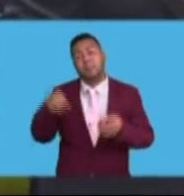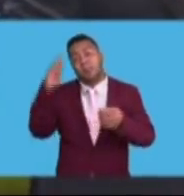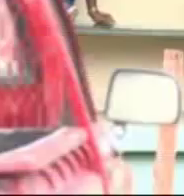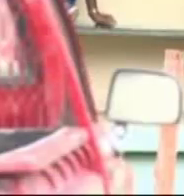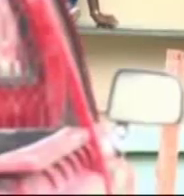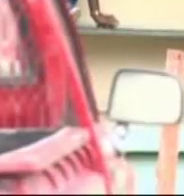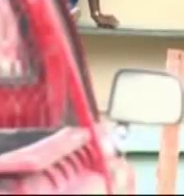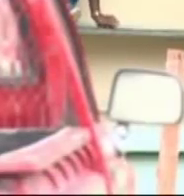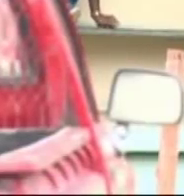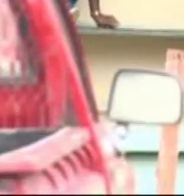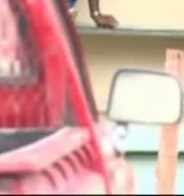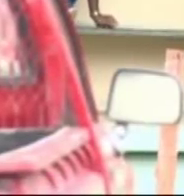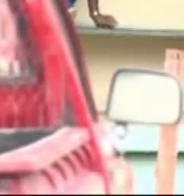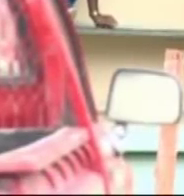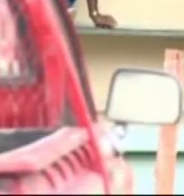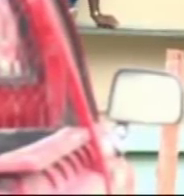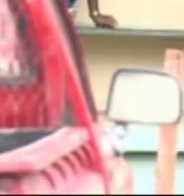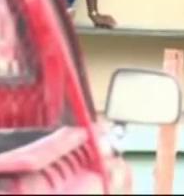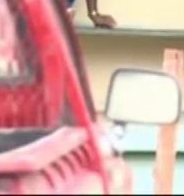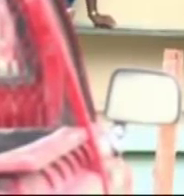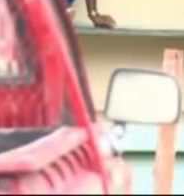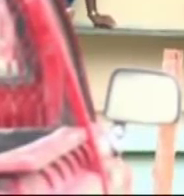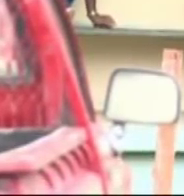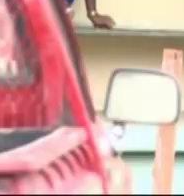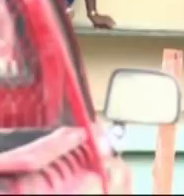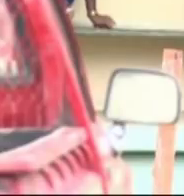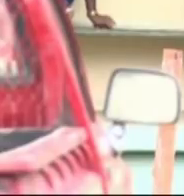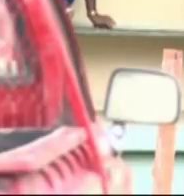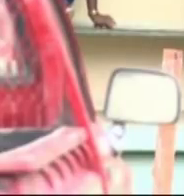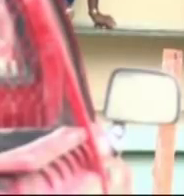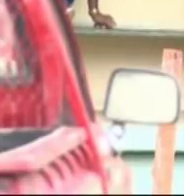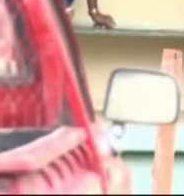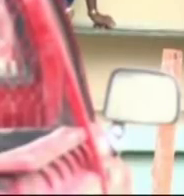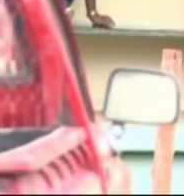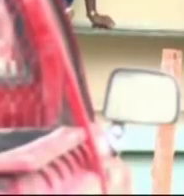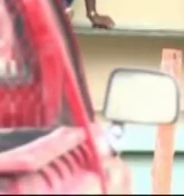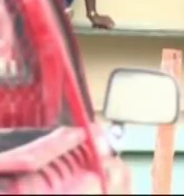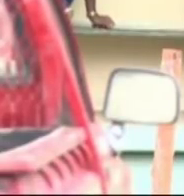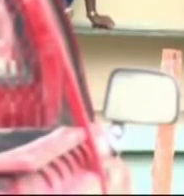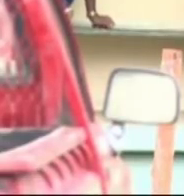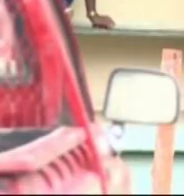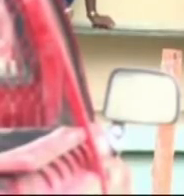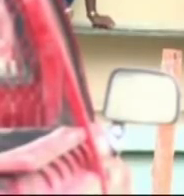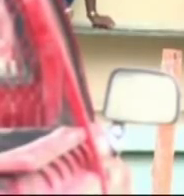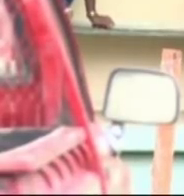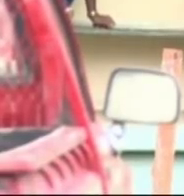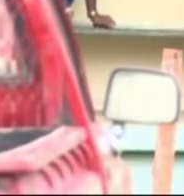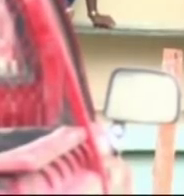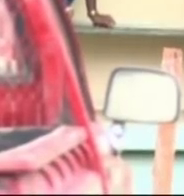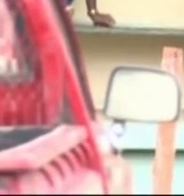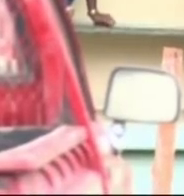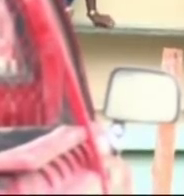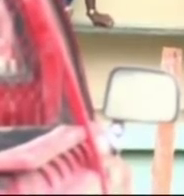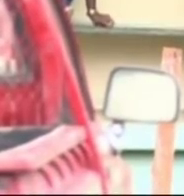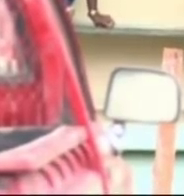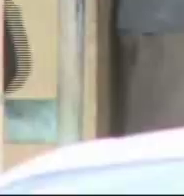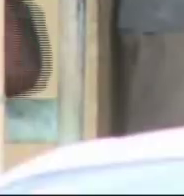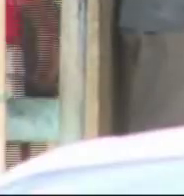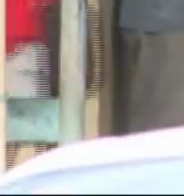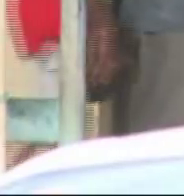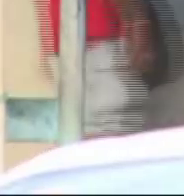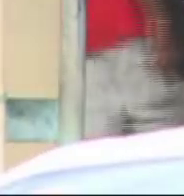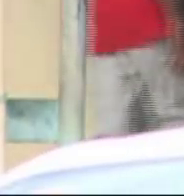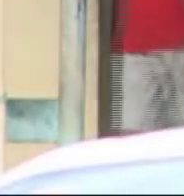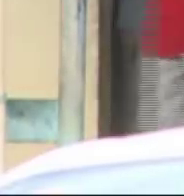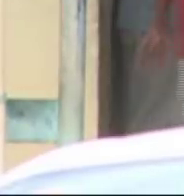scheme. The Attorney General says basic services provided by the ministry should first be improved before the